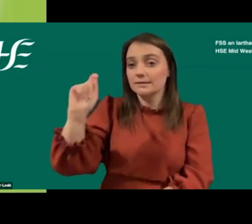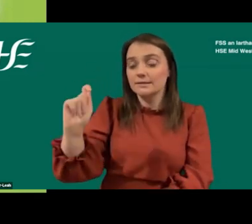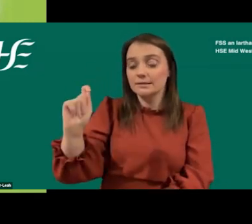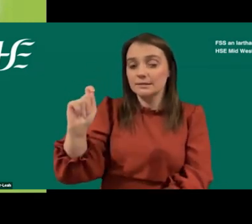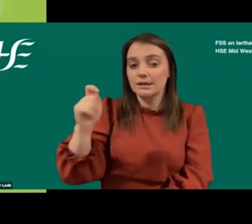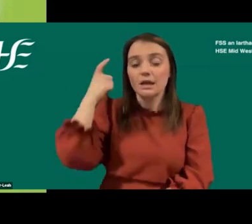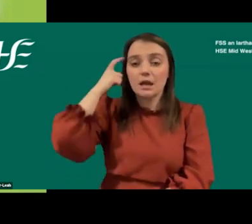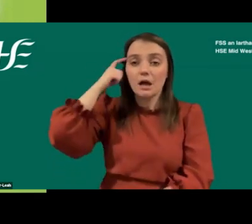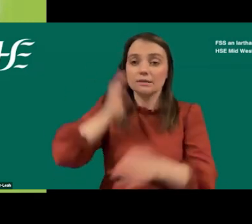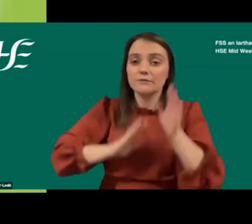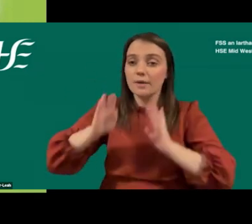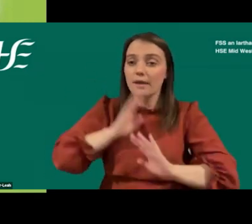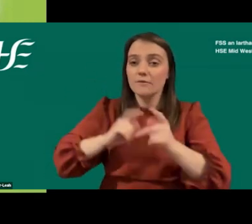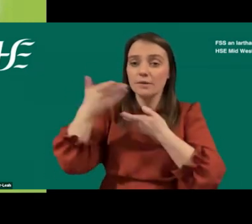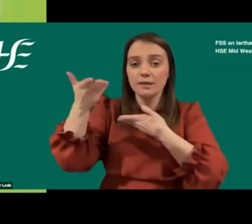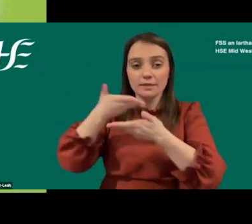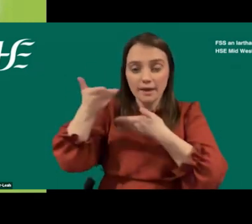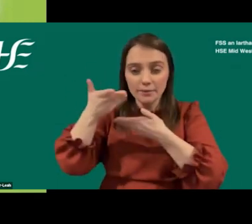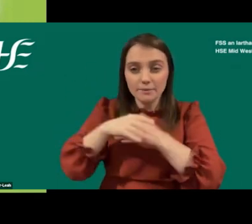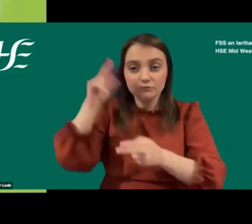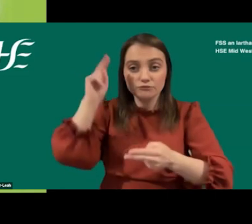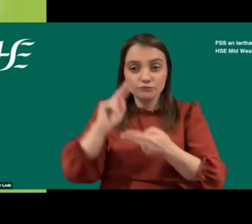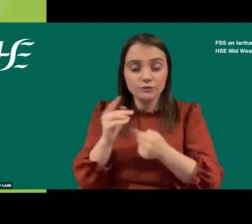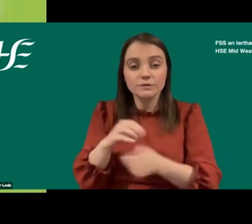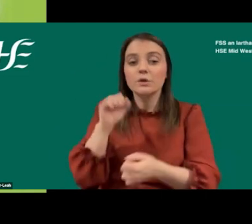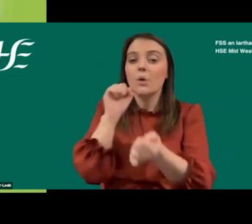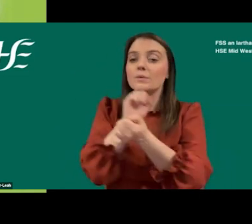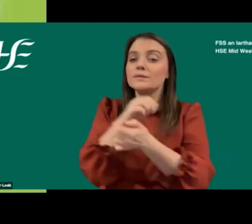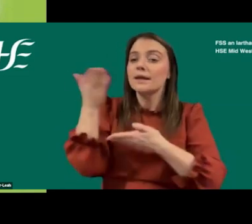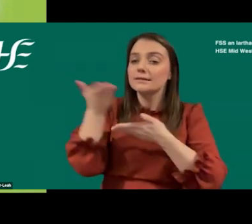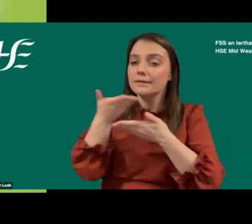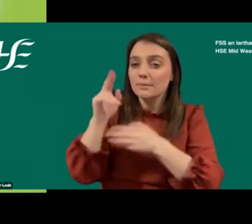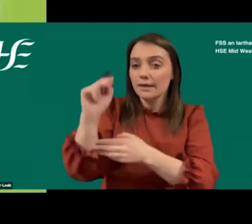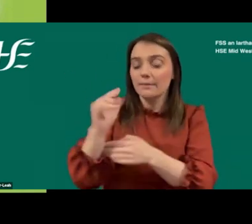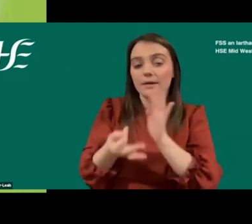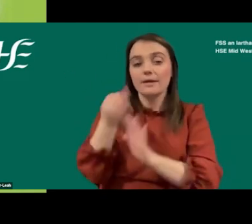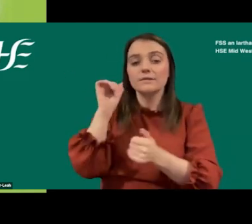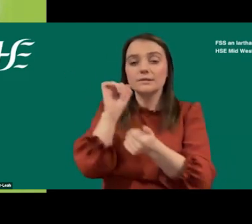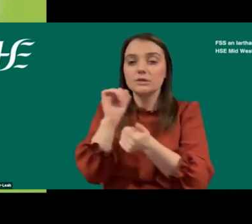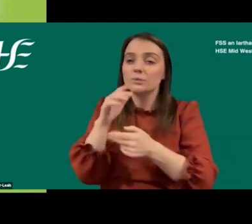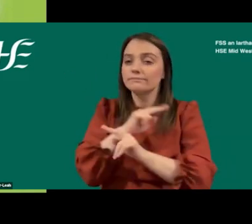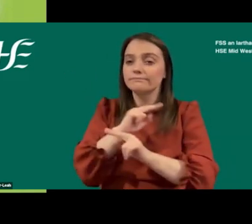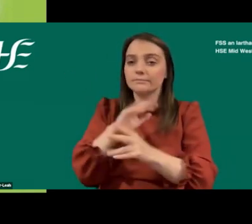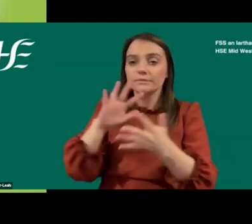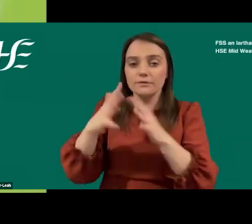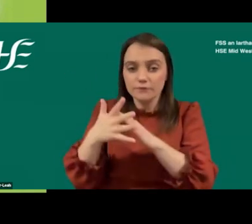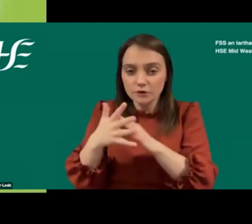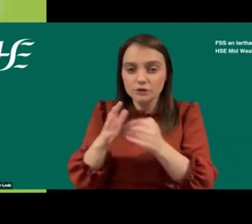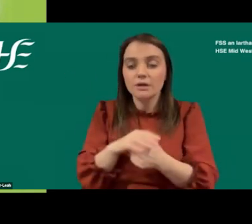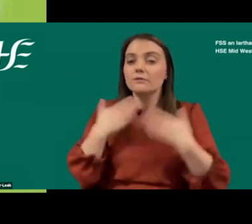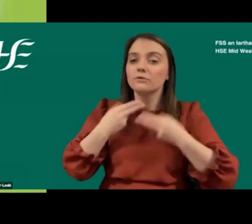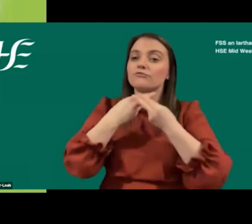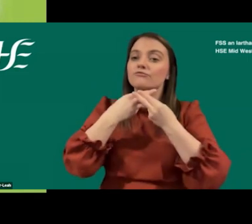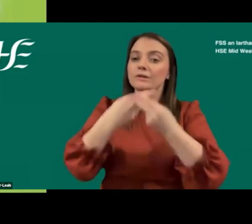shown to significantly reduce menopausal symptoms. Sex therapy is also of benefit for those with sexual dysfunction, and relaxation